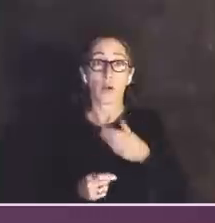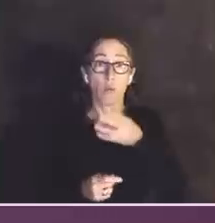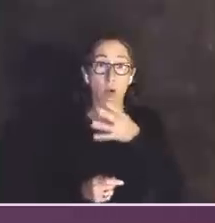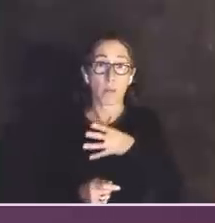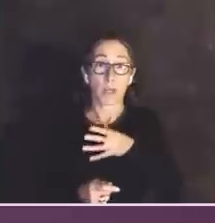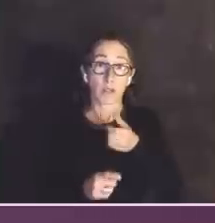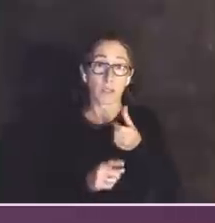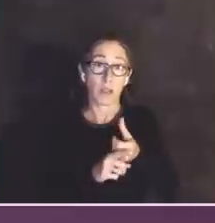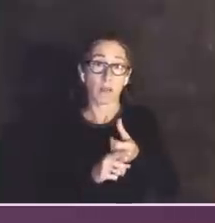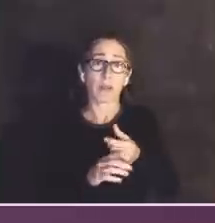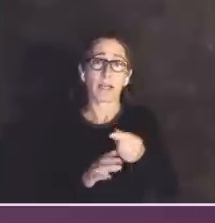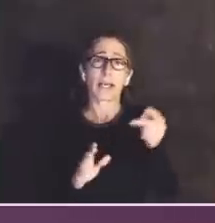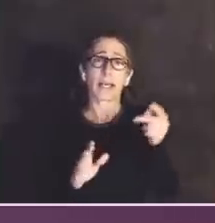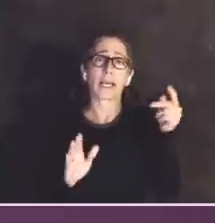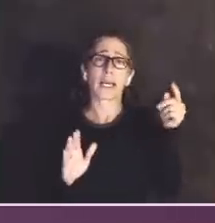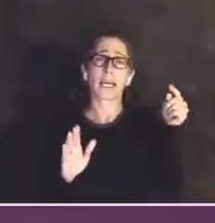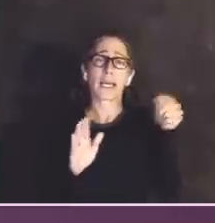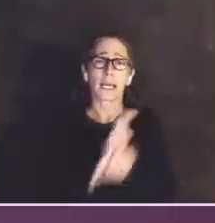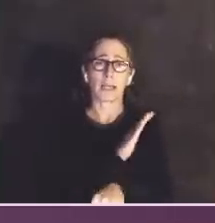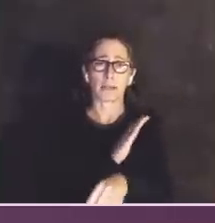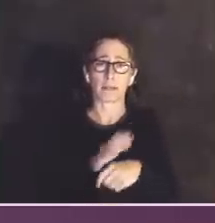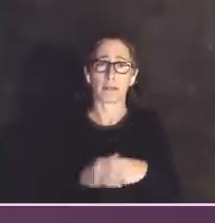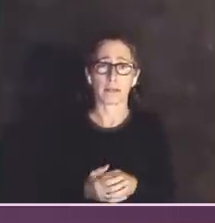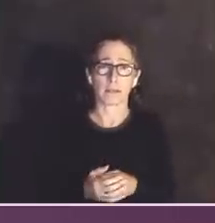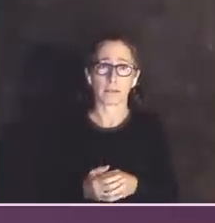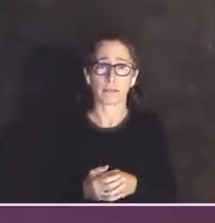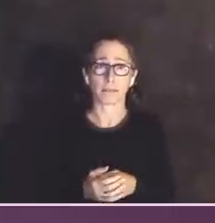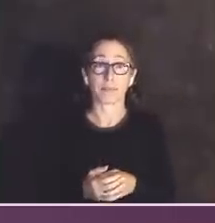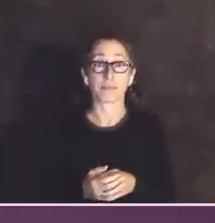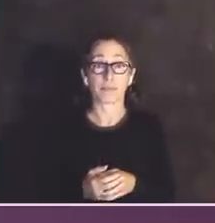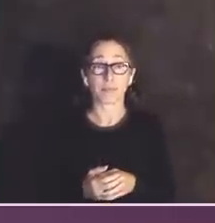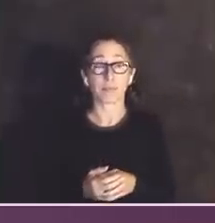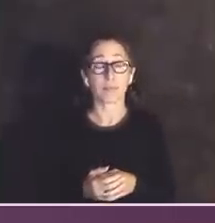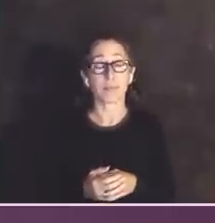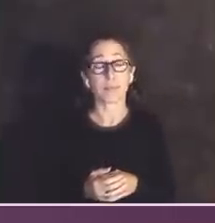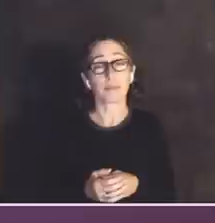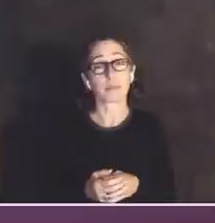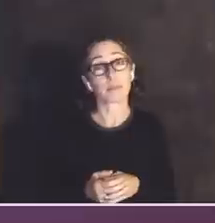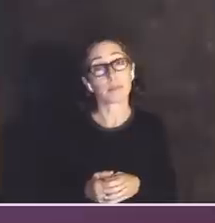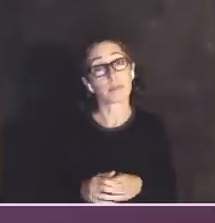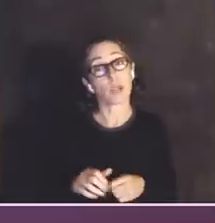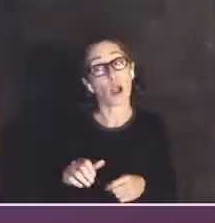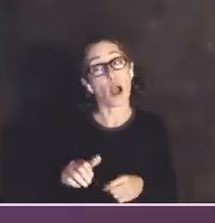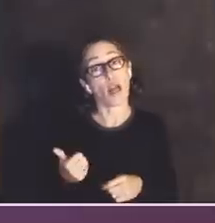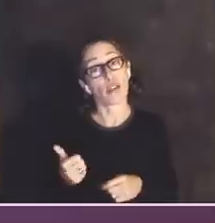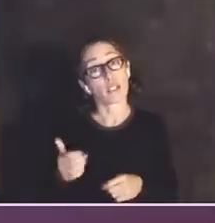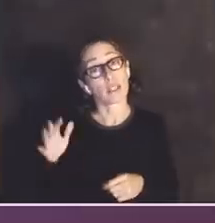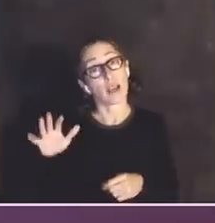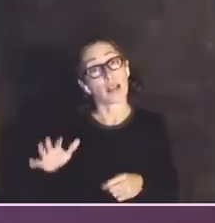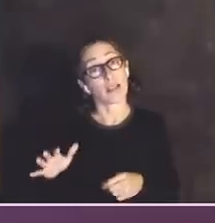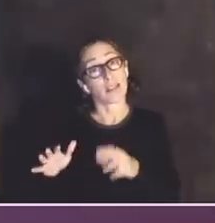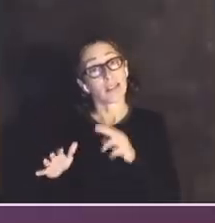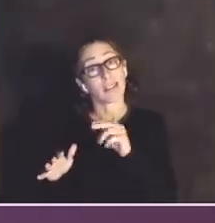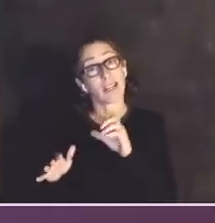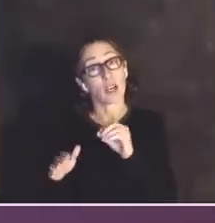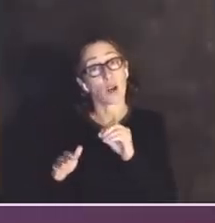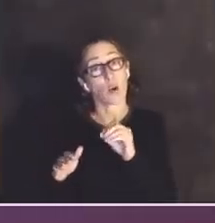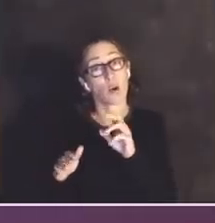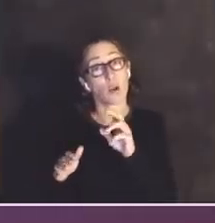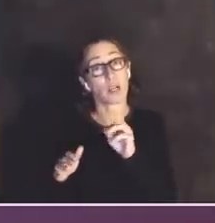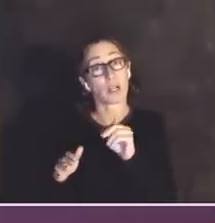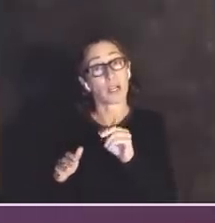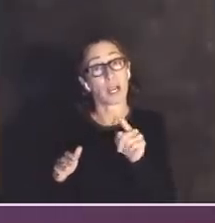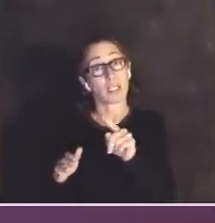was killed. And on the other side, you had a group of neo-Nazis that were carrying